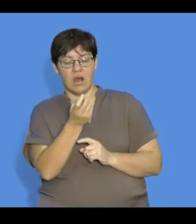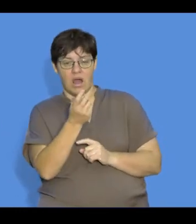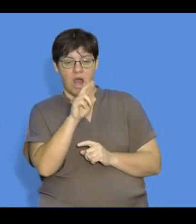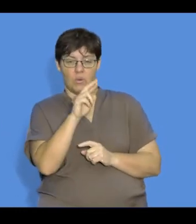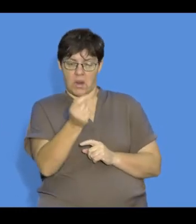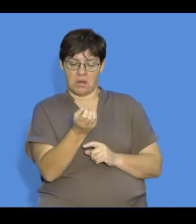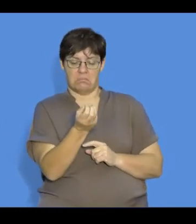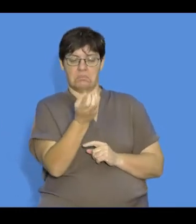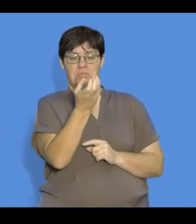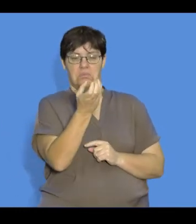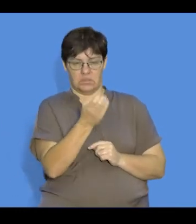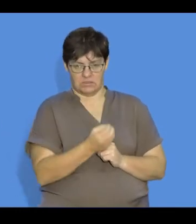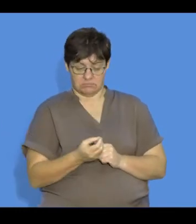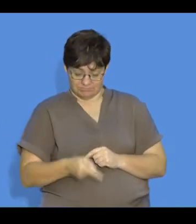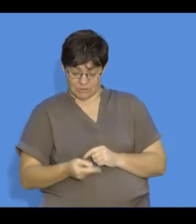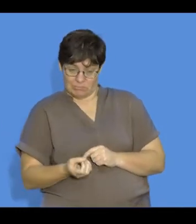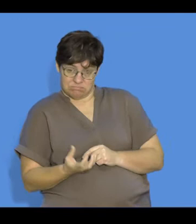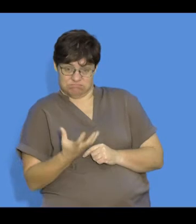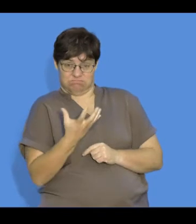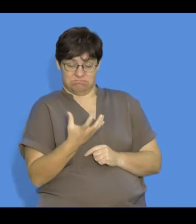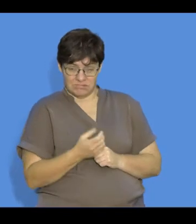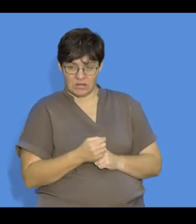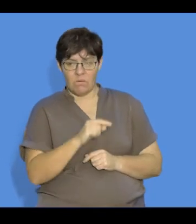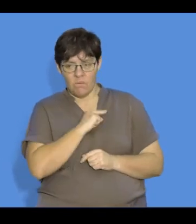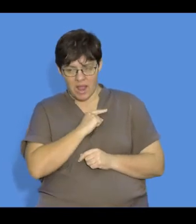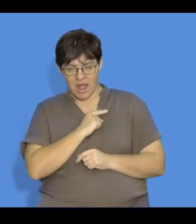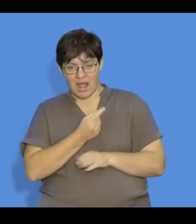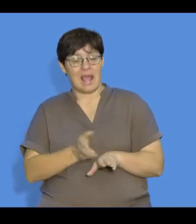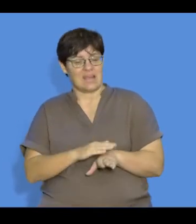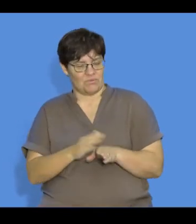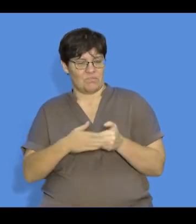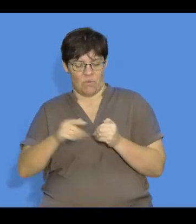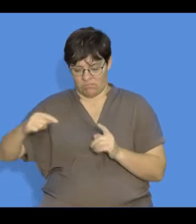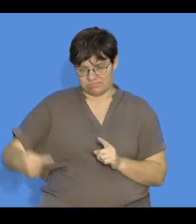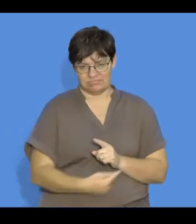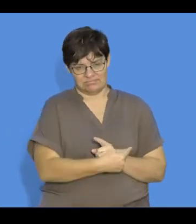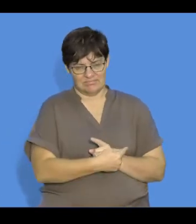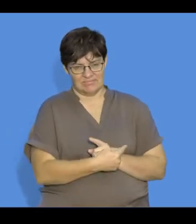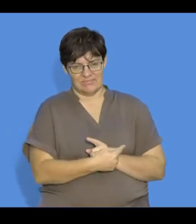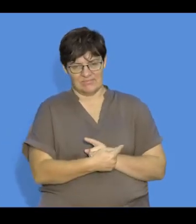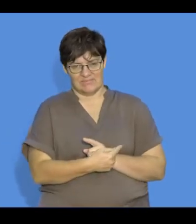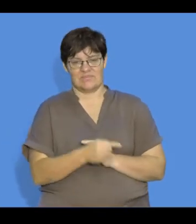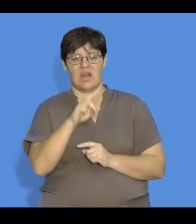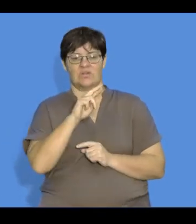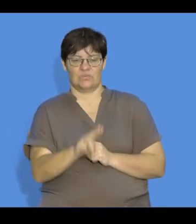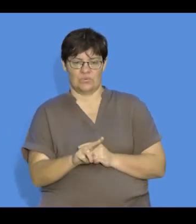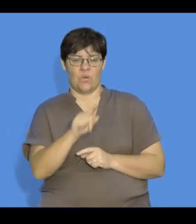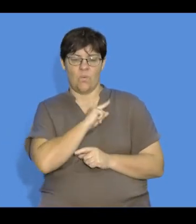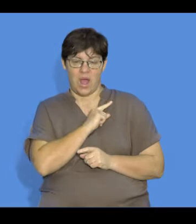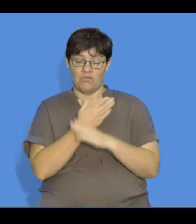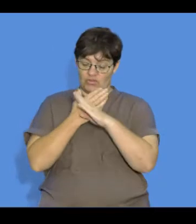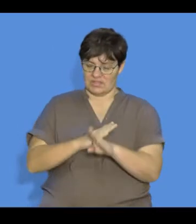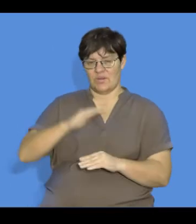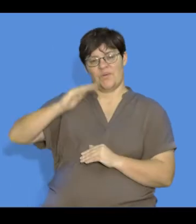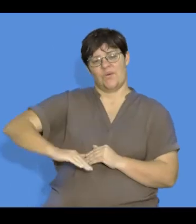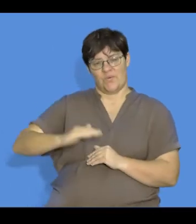greater than that of R1. Why is it so? There is definitely more current passing through R2 because it